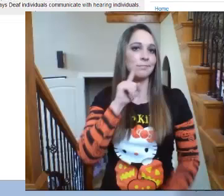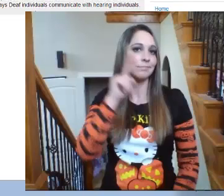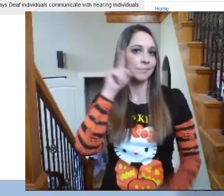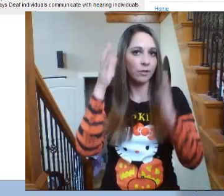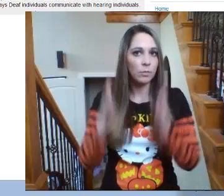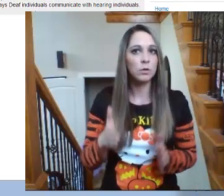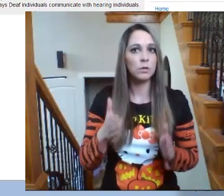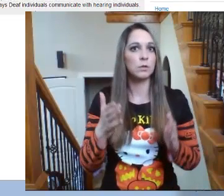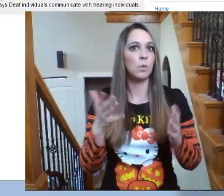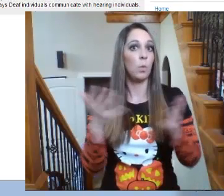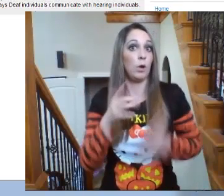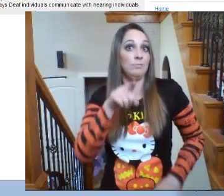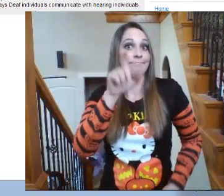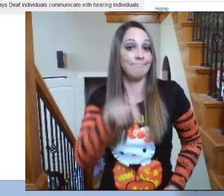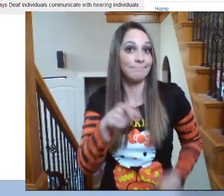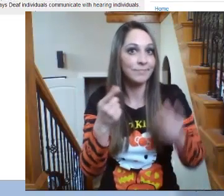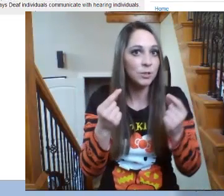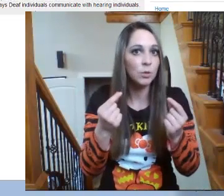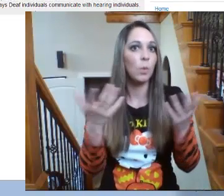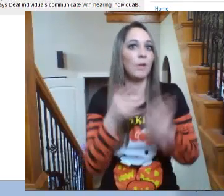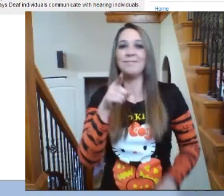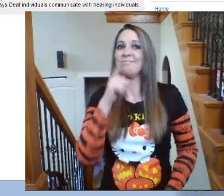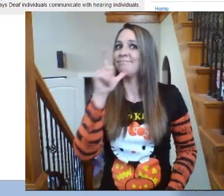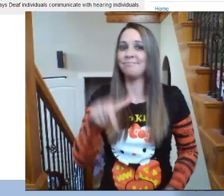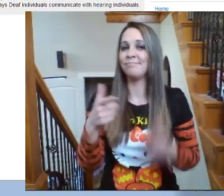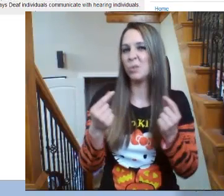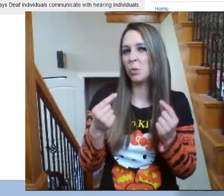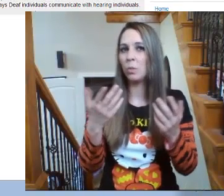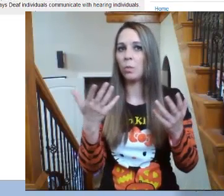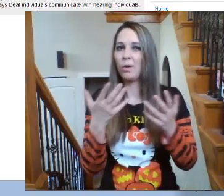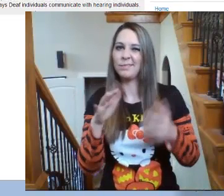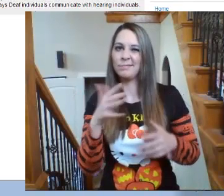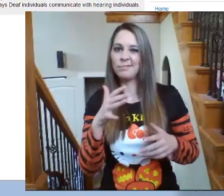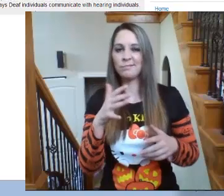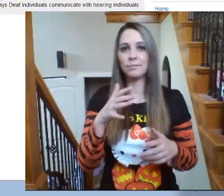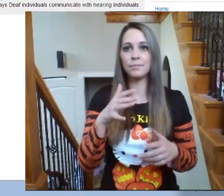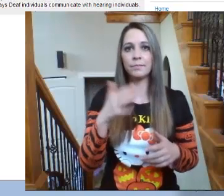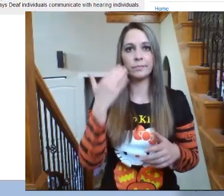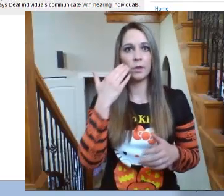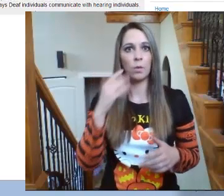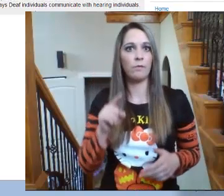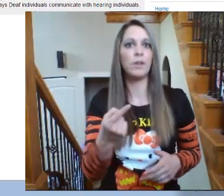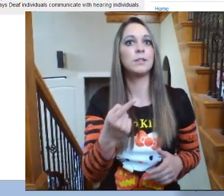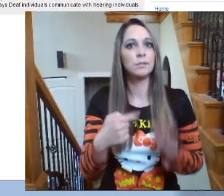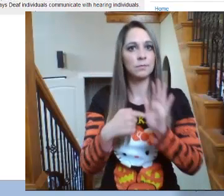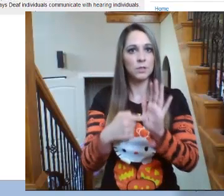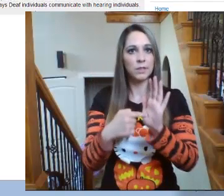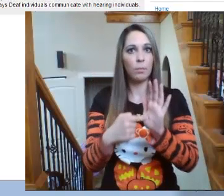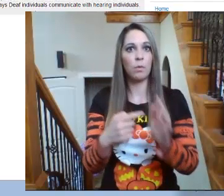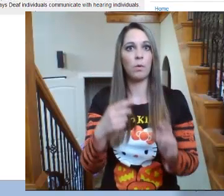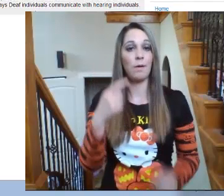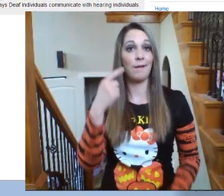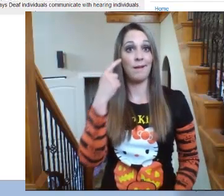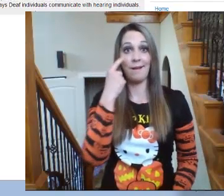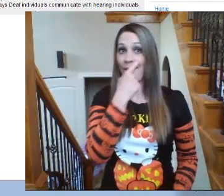how to appropriately communicate with a deaf person, what you need to do, what you should do and what you shouldn't do,